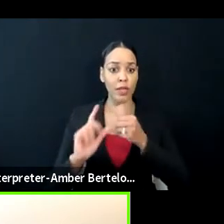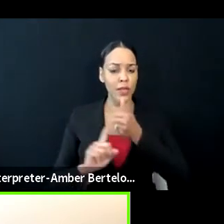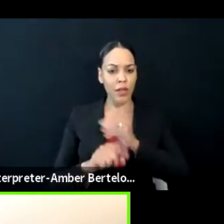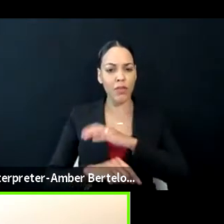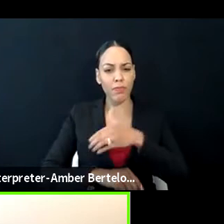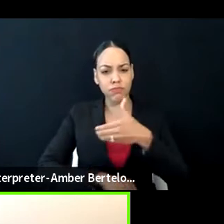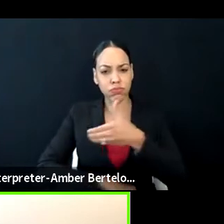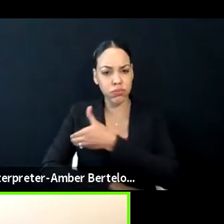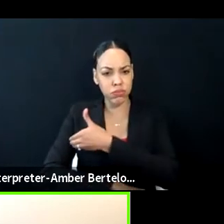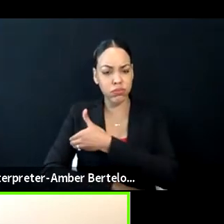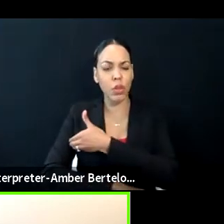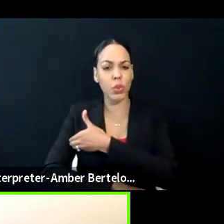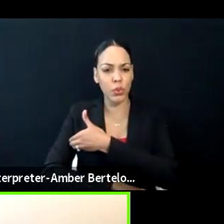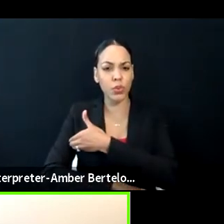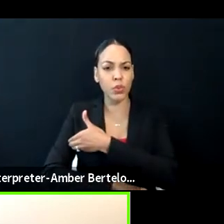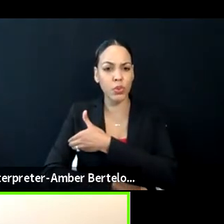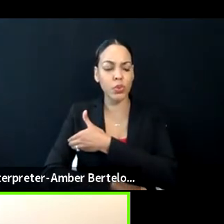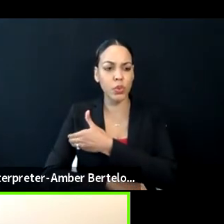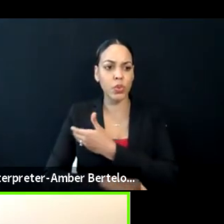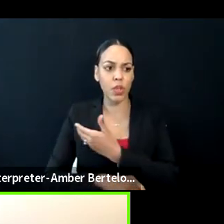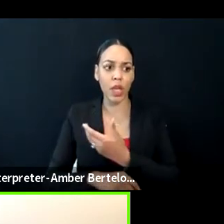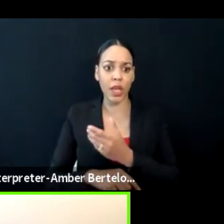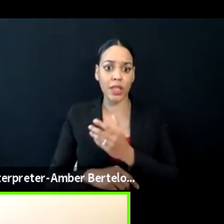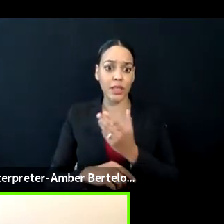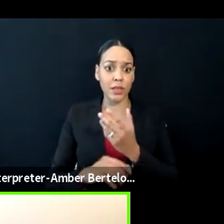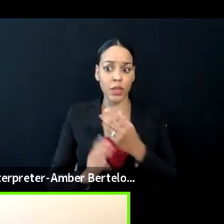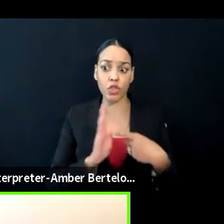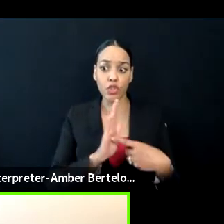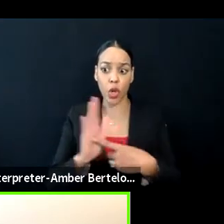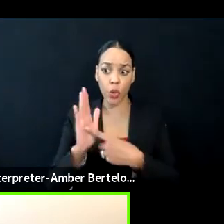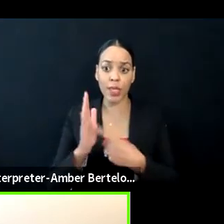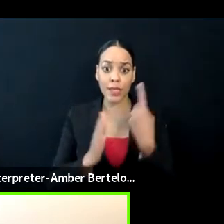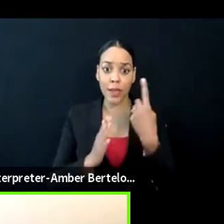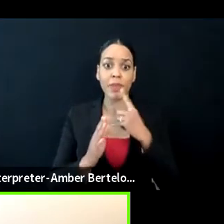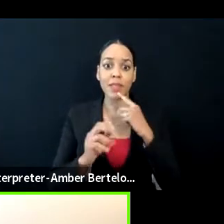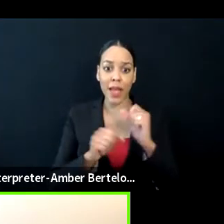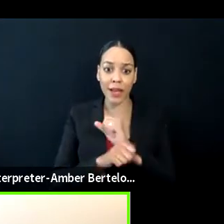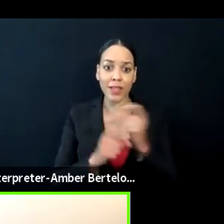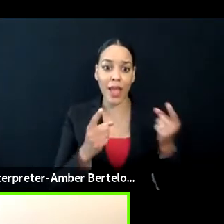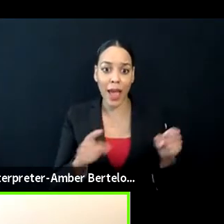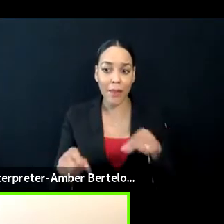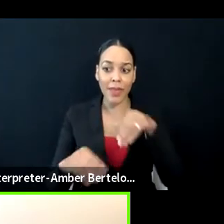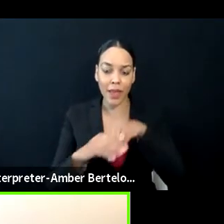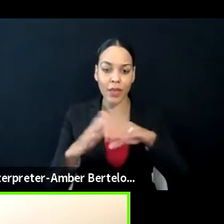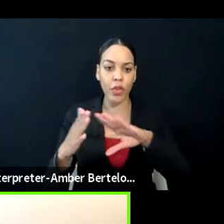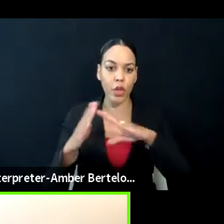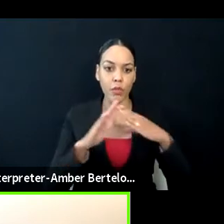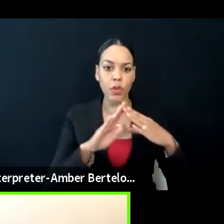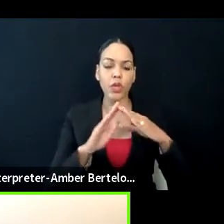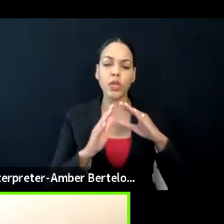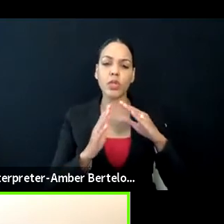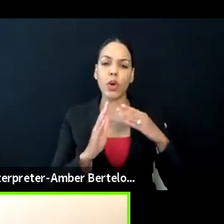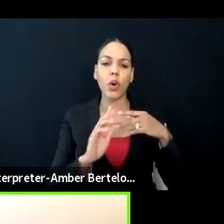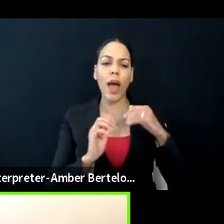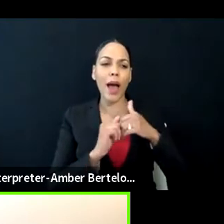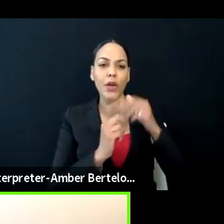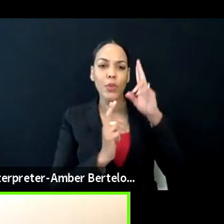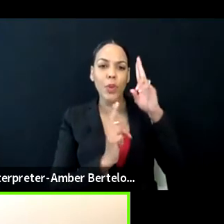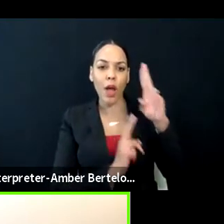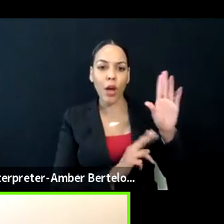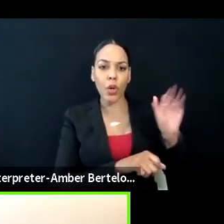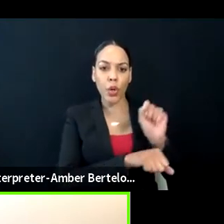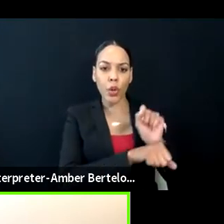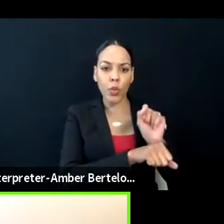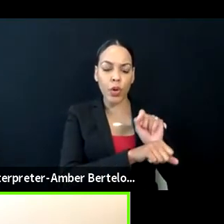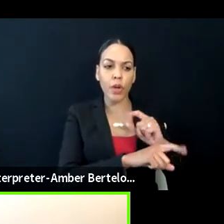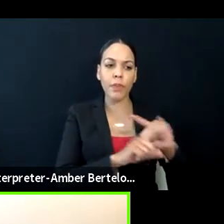you know, tapped into something that's really happened in our communities. And so how do you honor the work that she's done and also ensure